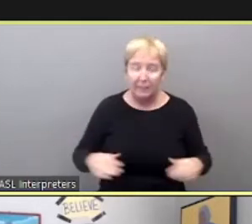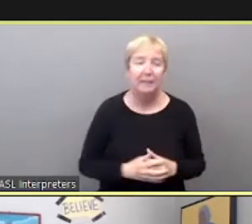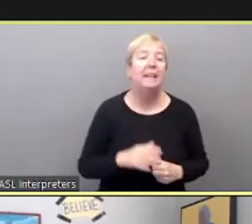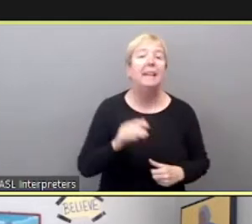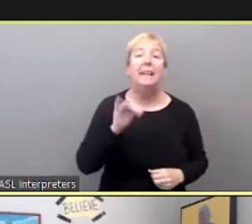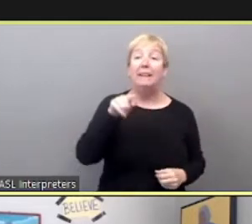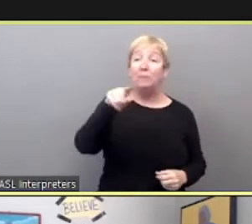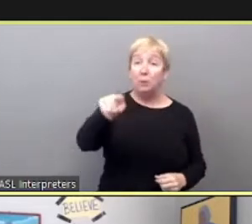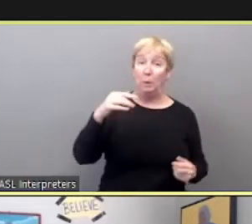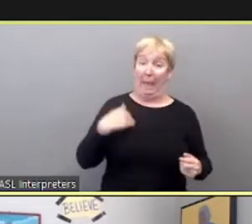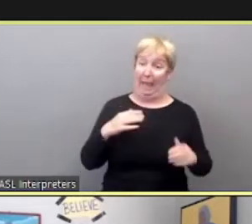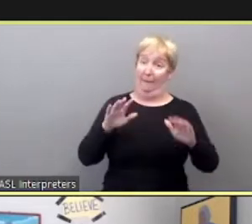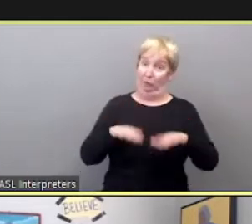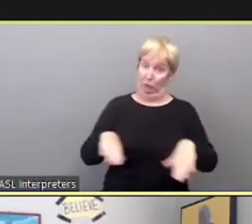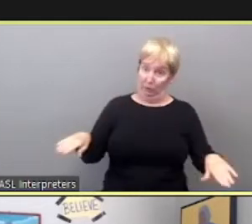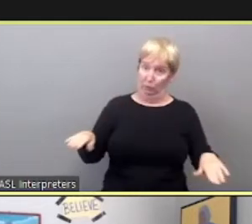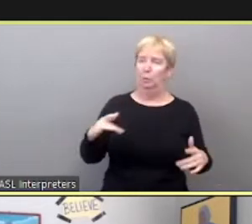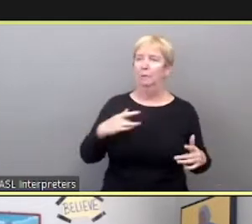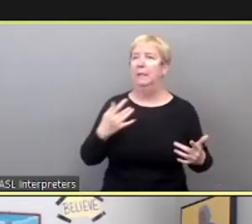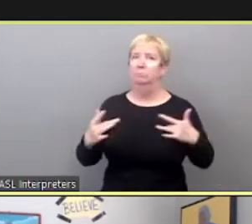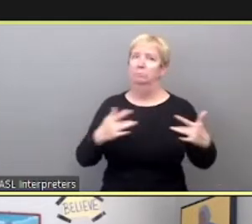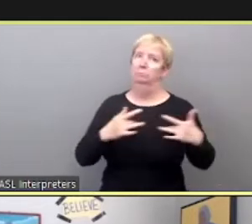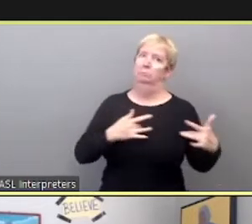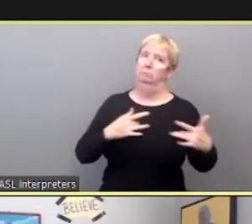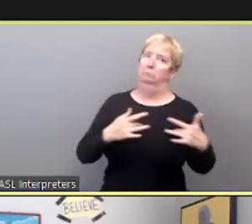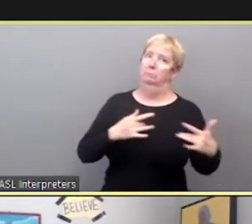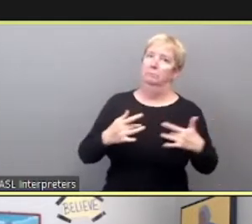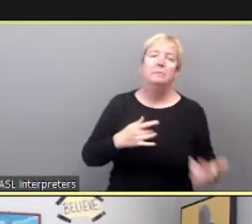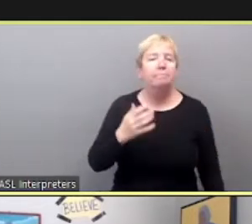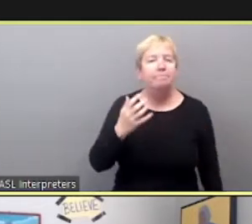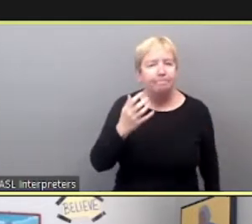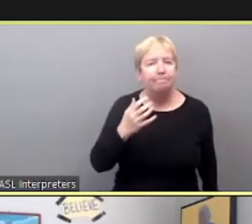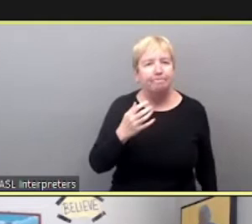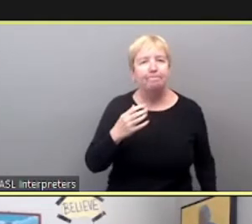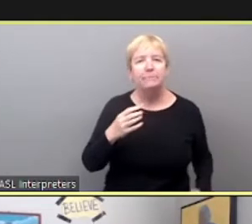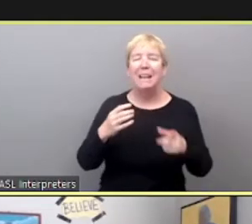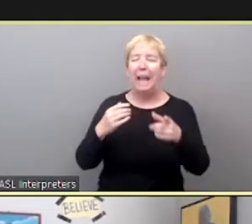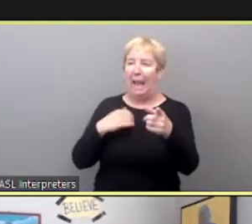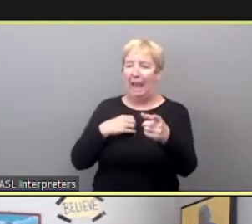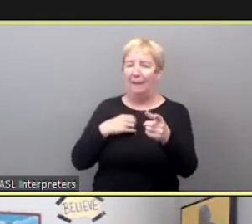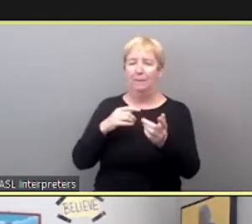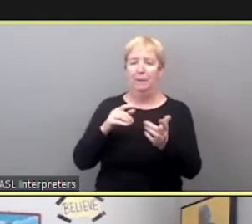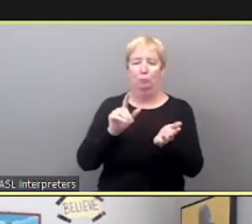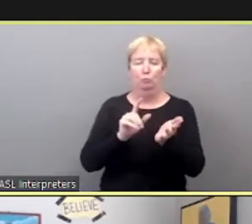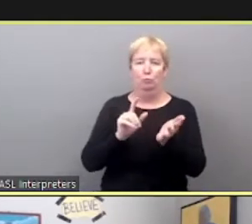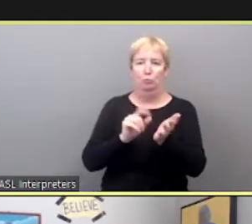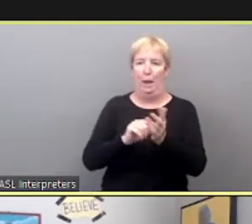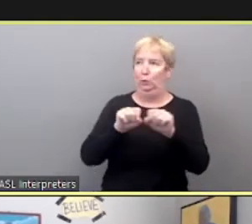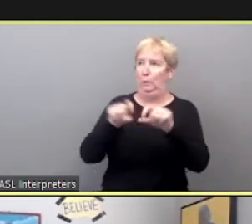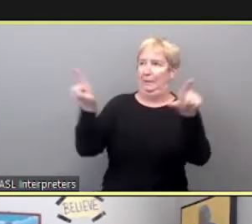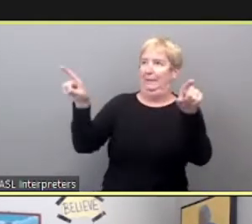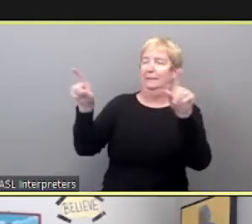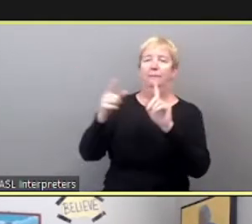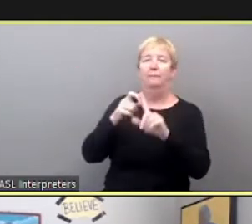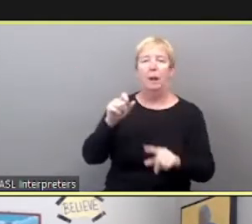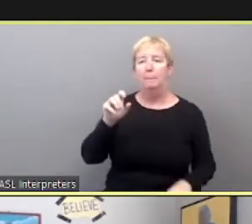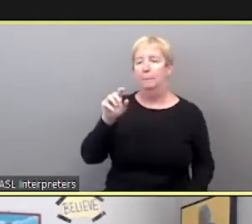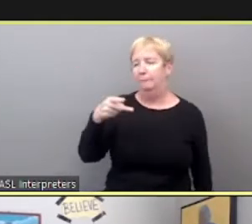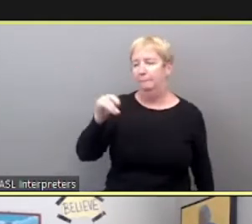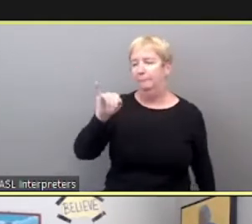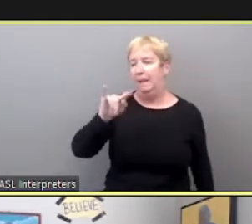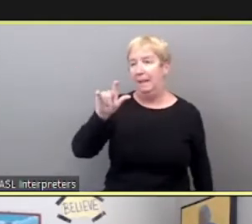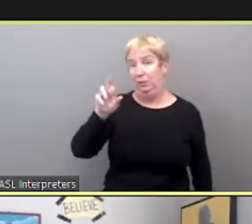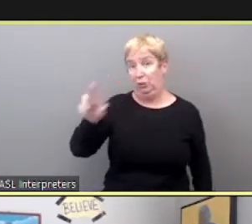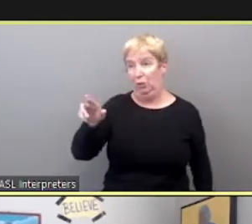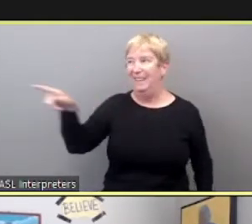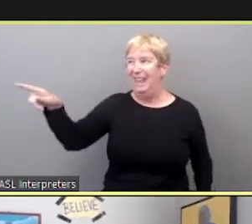and you're worried about them, per the press release from Pfizer, Pfizer just submitted trial data to the